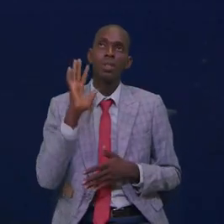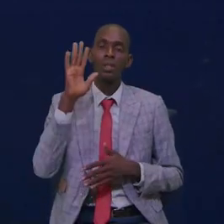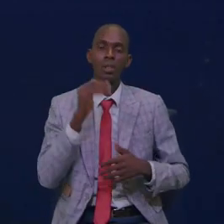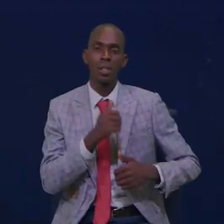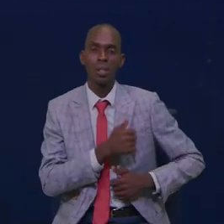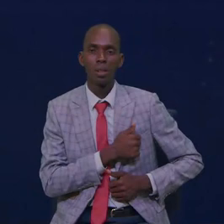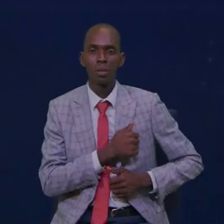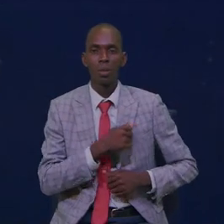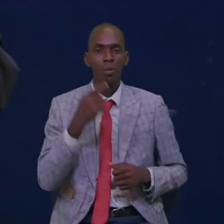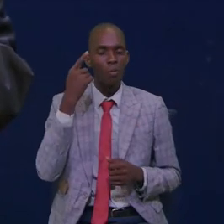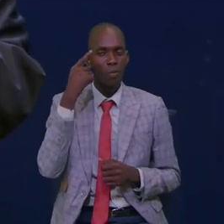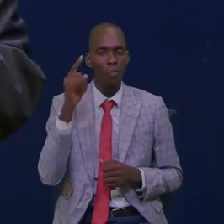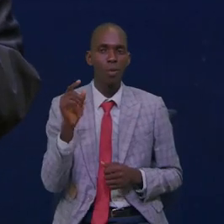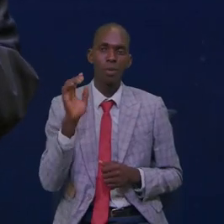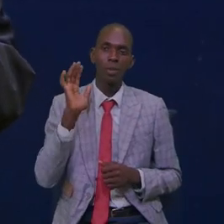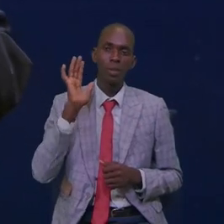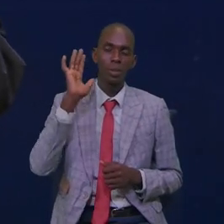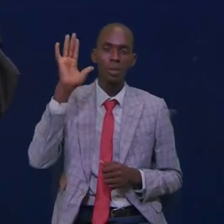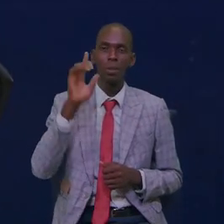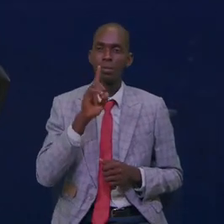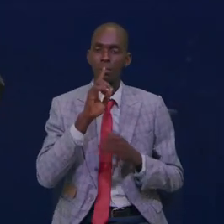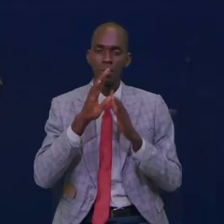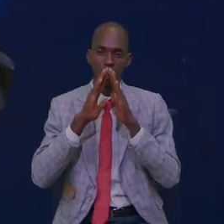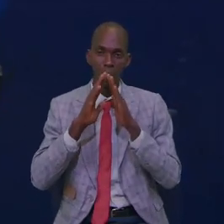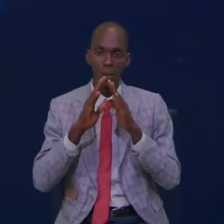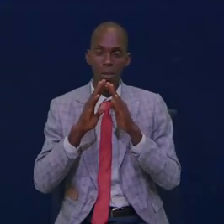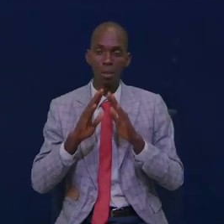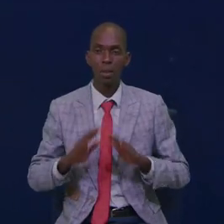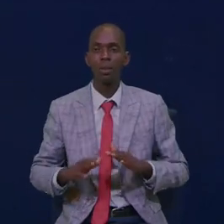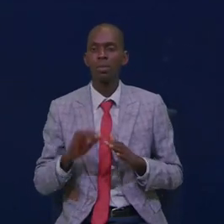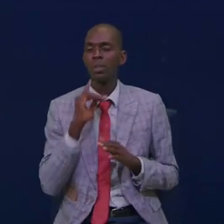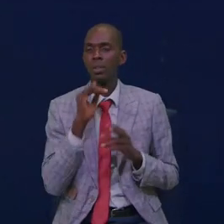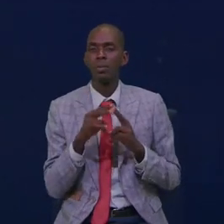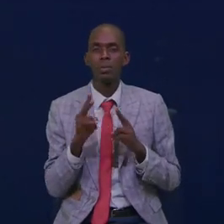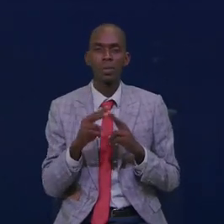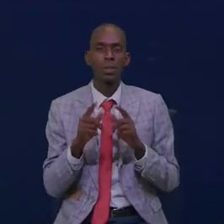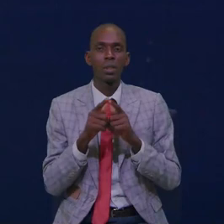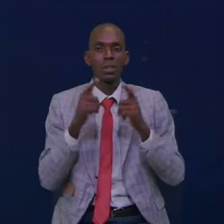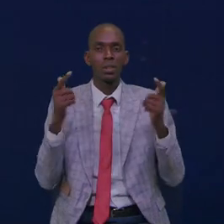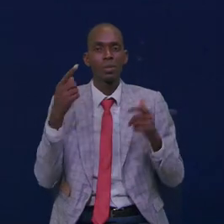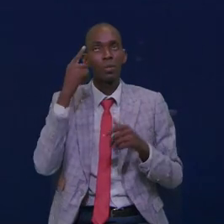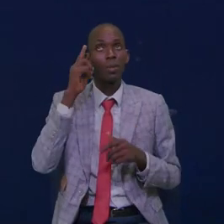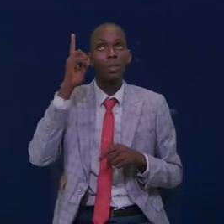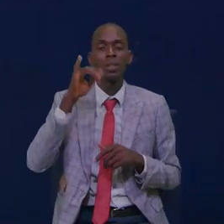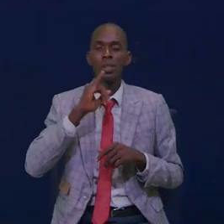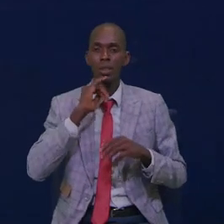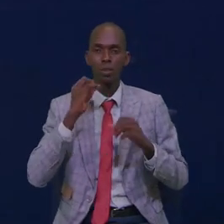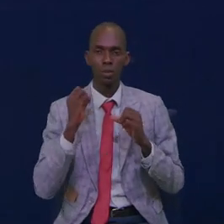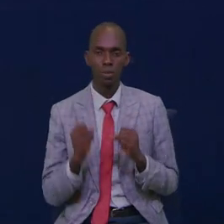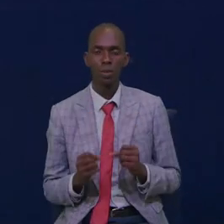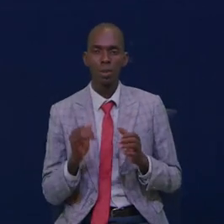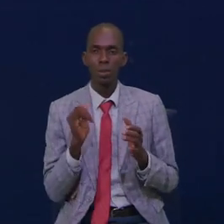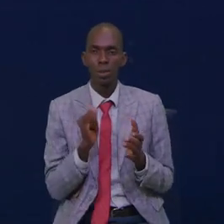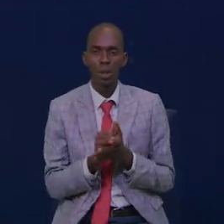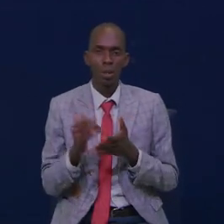for his camp is very great, for he is strong that